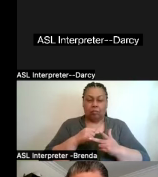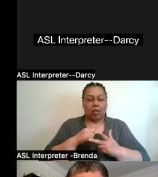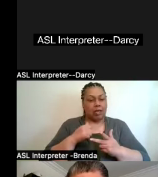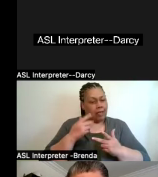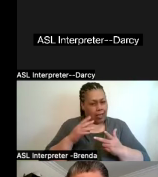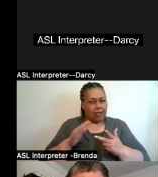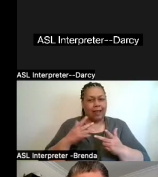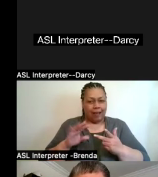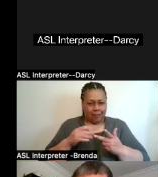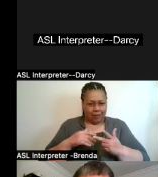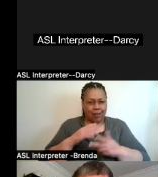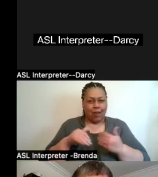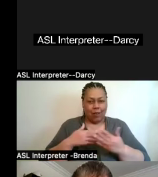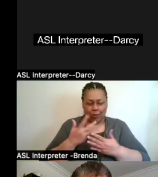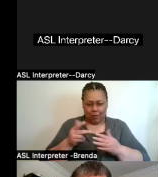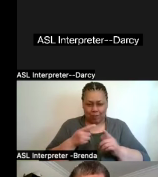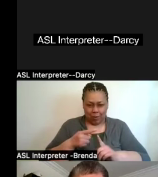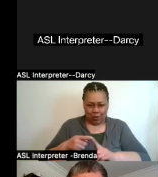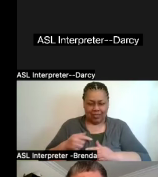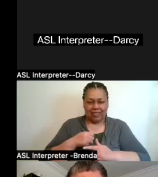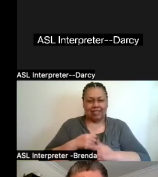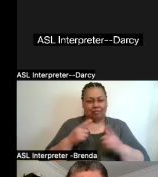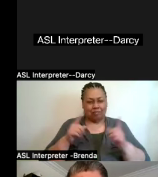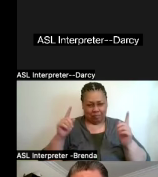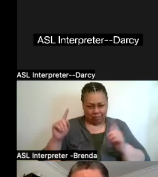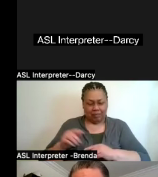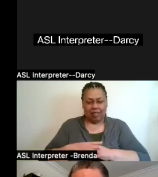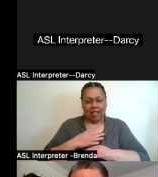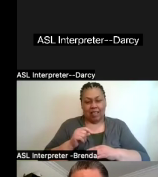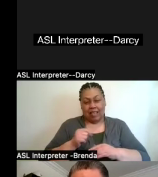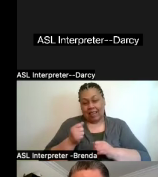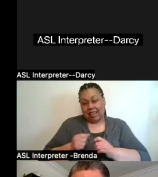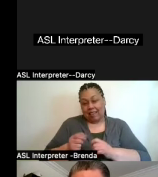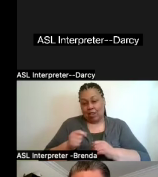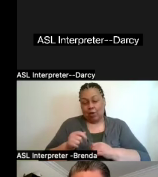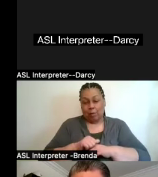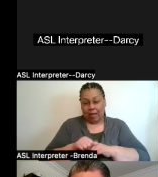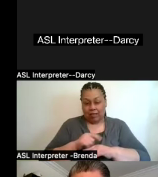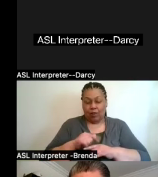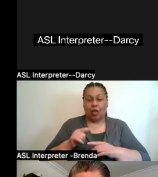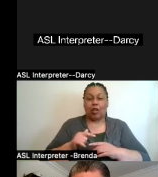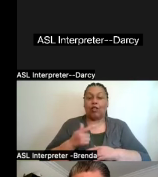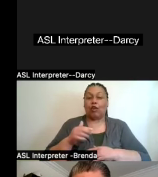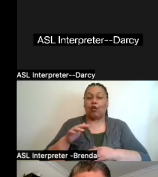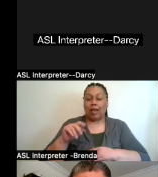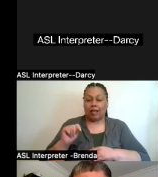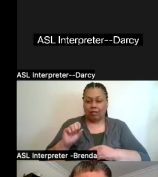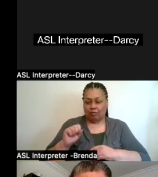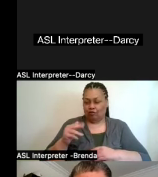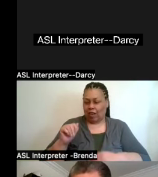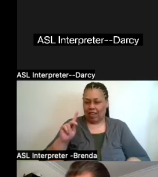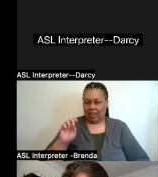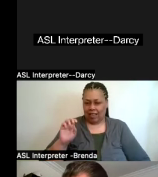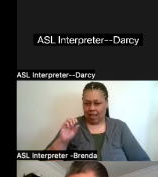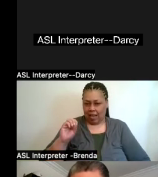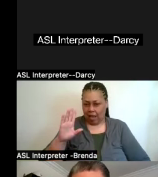every year our radio team practices for the Great Shakeout, and we practice an event where all lines